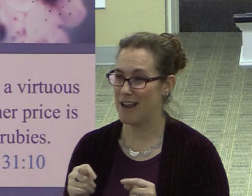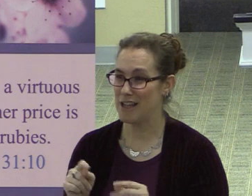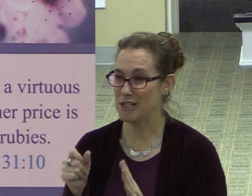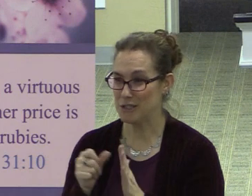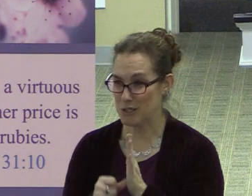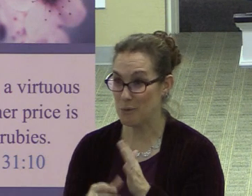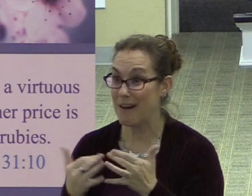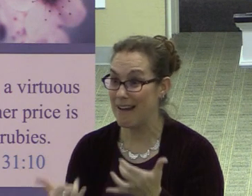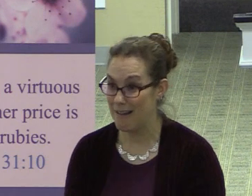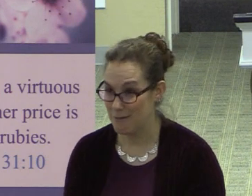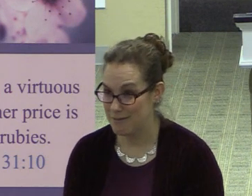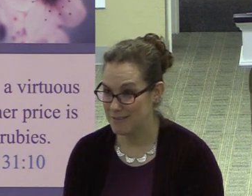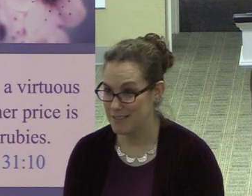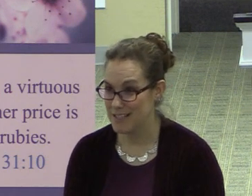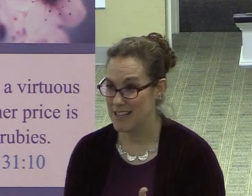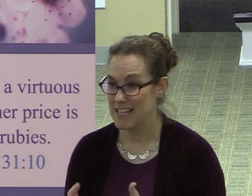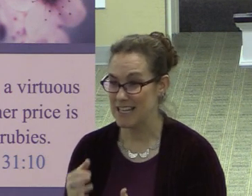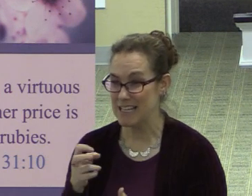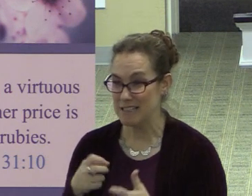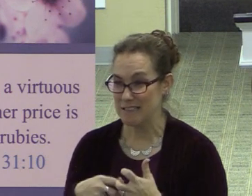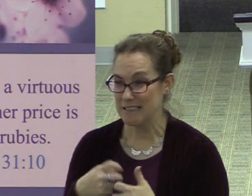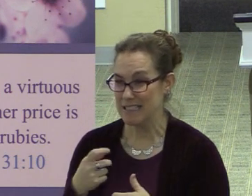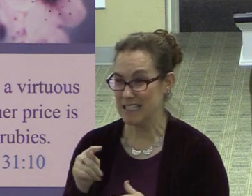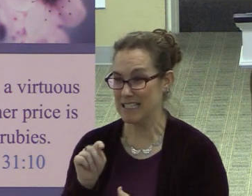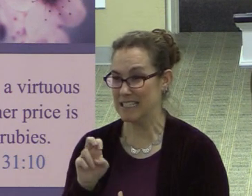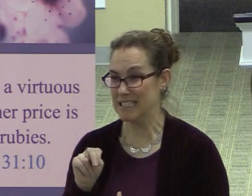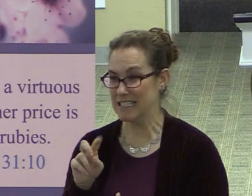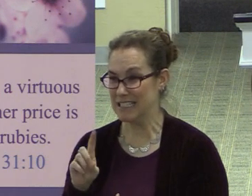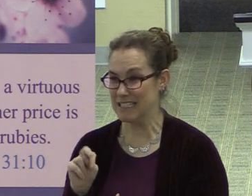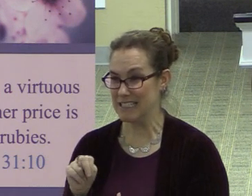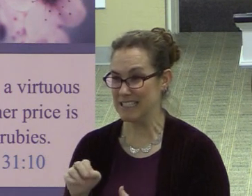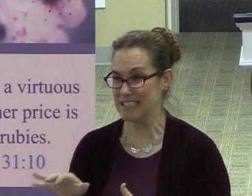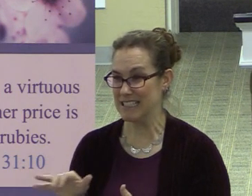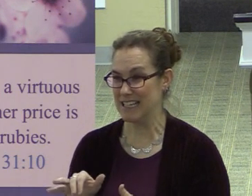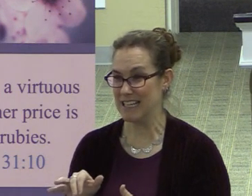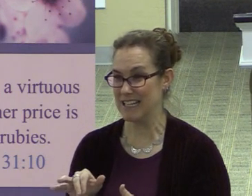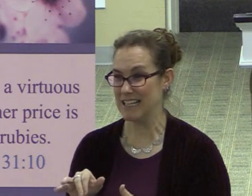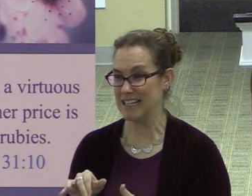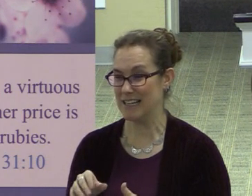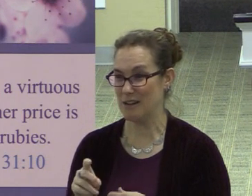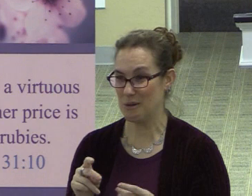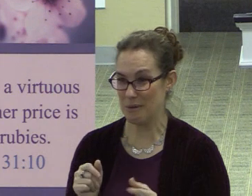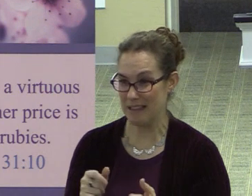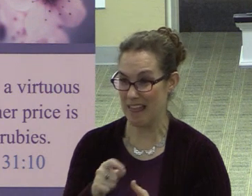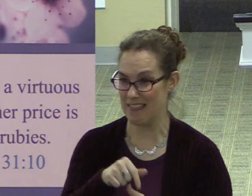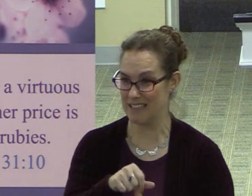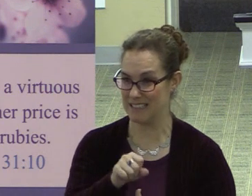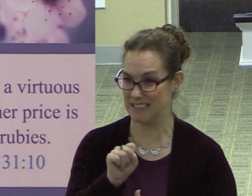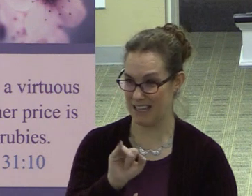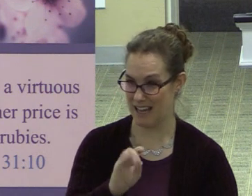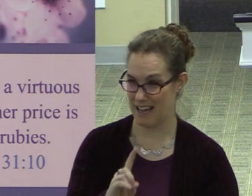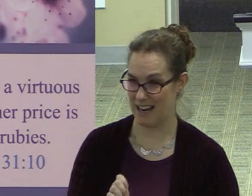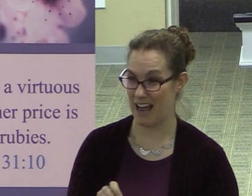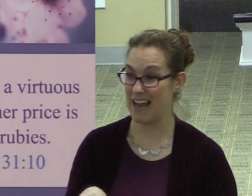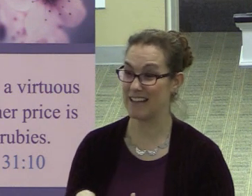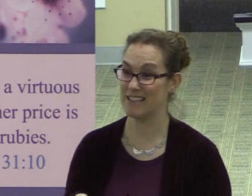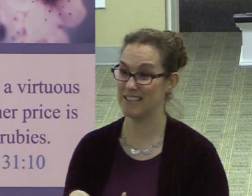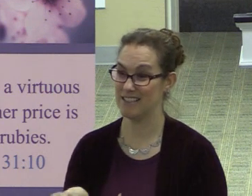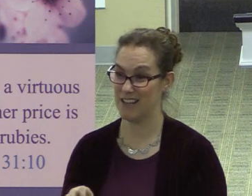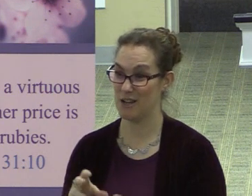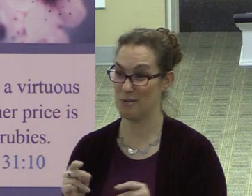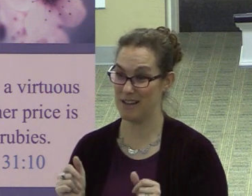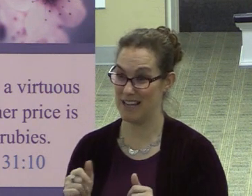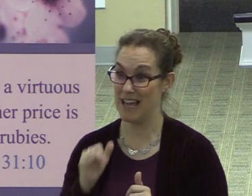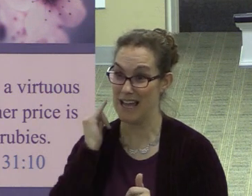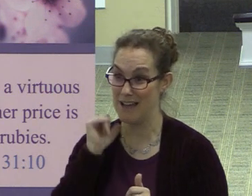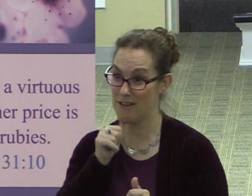surgery right now. He goes, the issue is the tendon. He says, find the tendon. It's like a rubber band. He goes, if I can find the tendon quickly on this side, he goes, I can get this done really quick. If not,